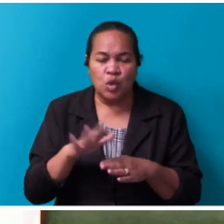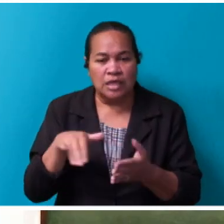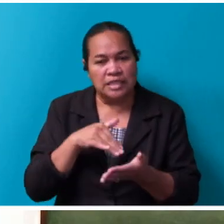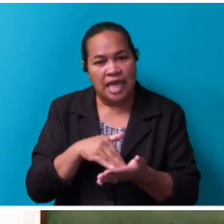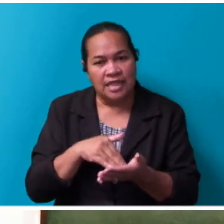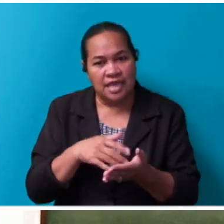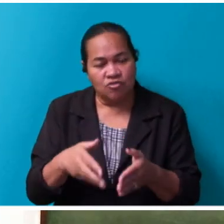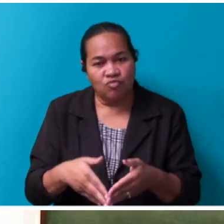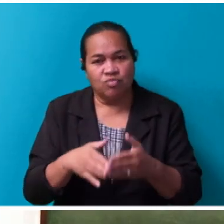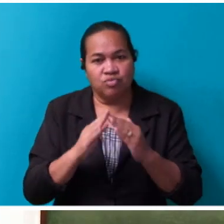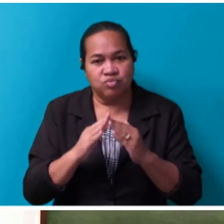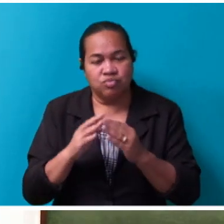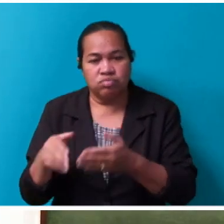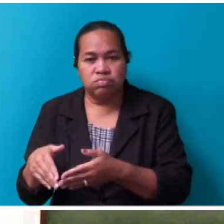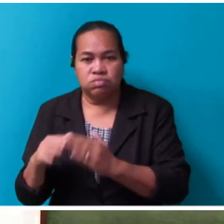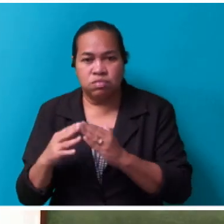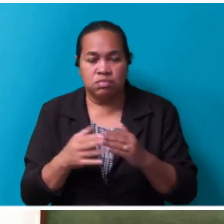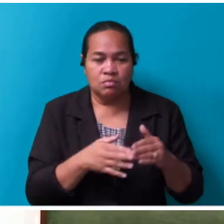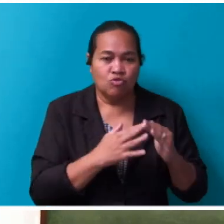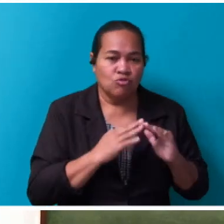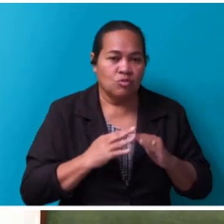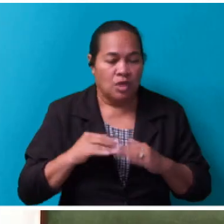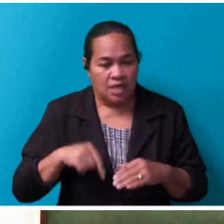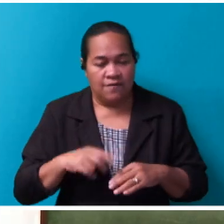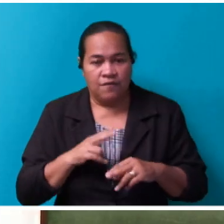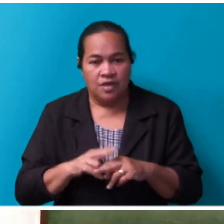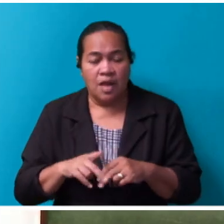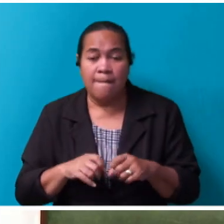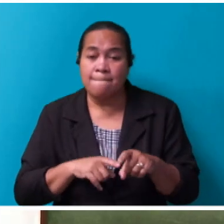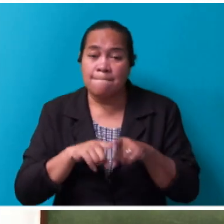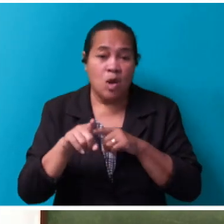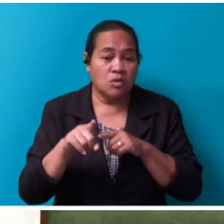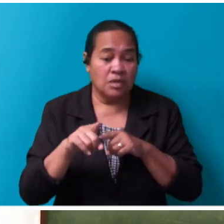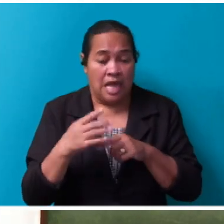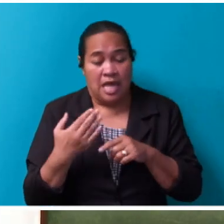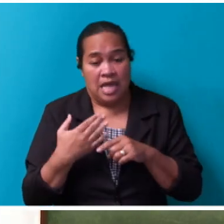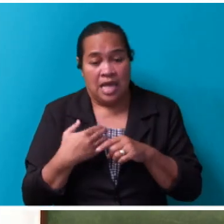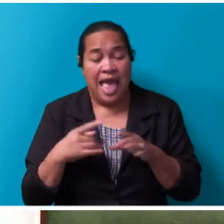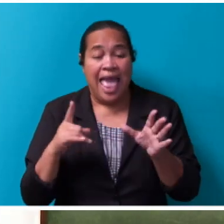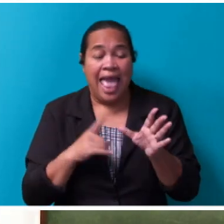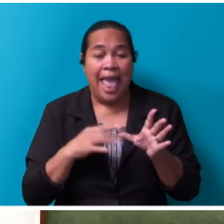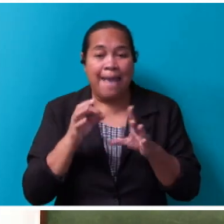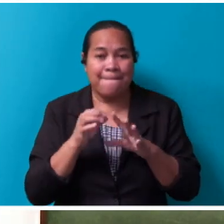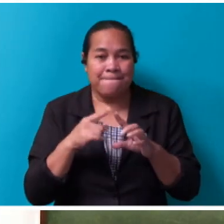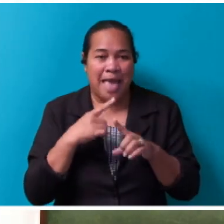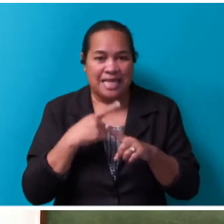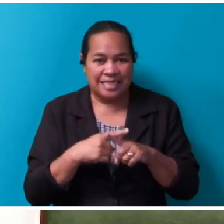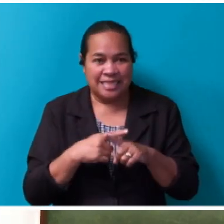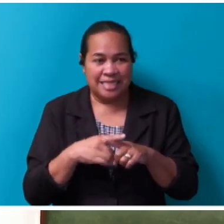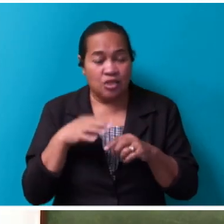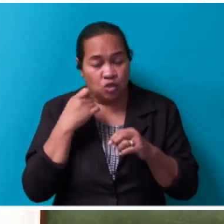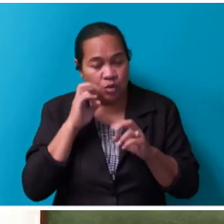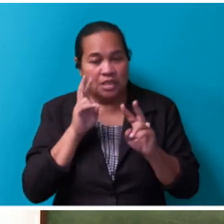already established in Fiji. The most recent is called Apex, and you'll see it